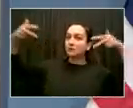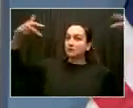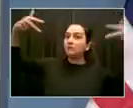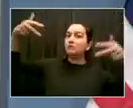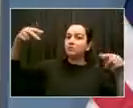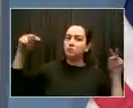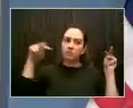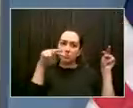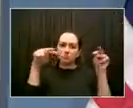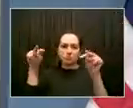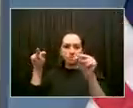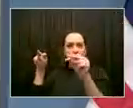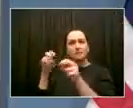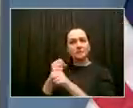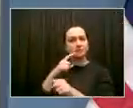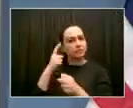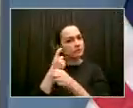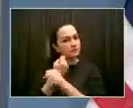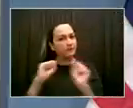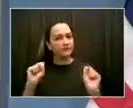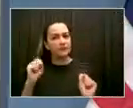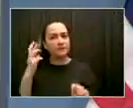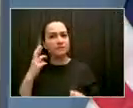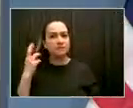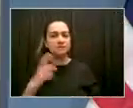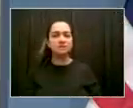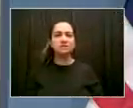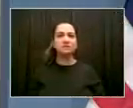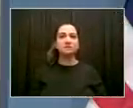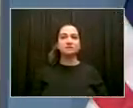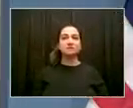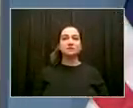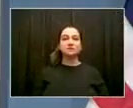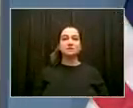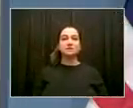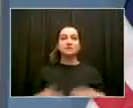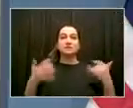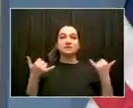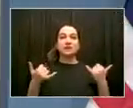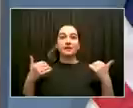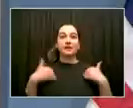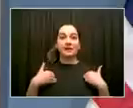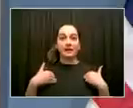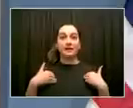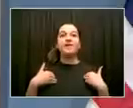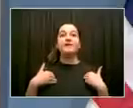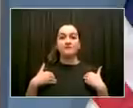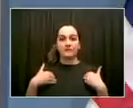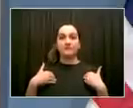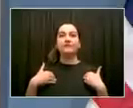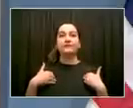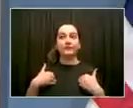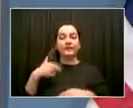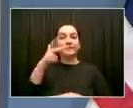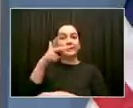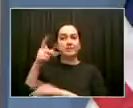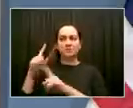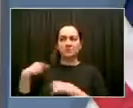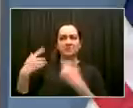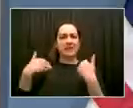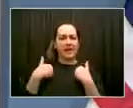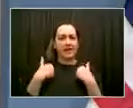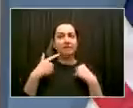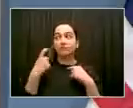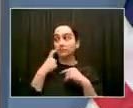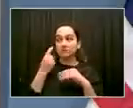now installed over 200 cameras on the mayor's action plan regarding hate crimes, with more to come. And we have more to